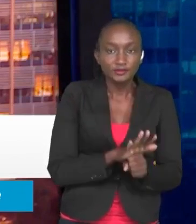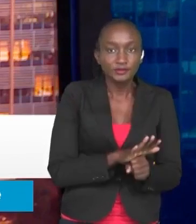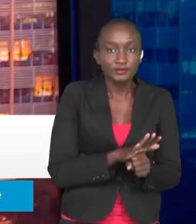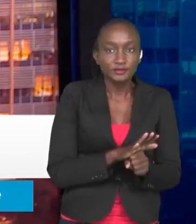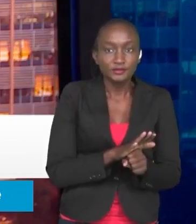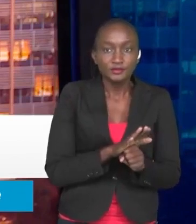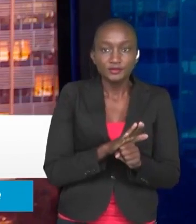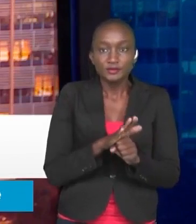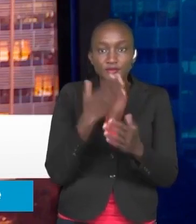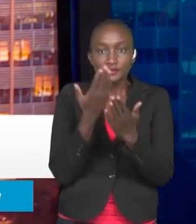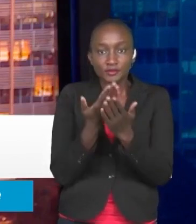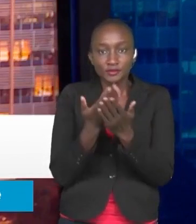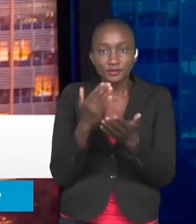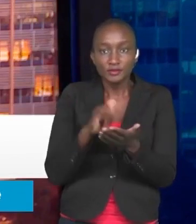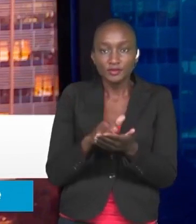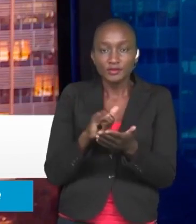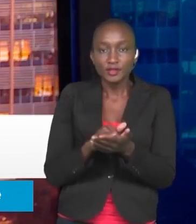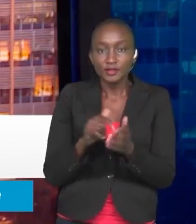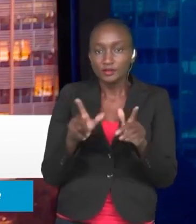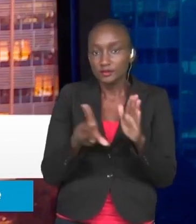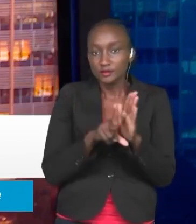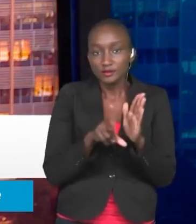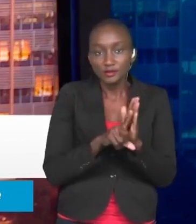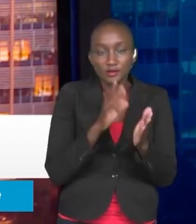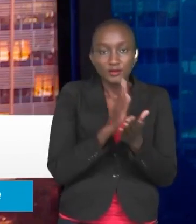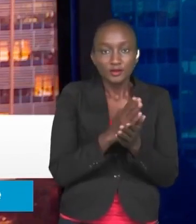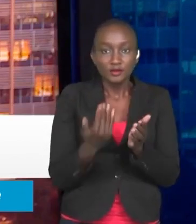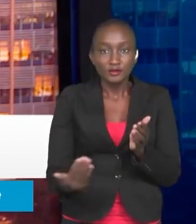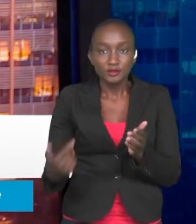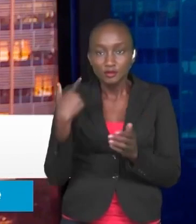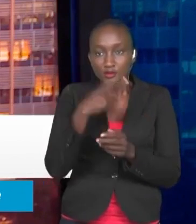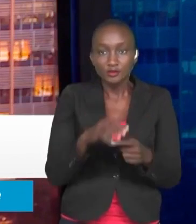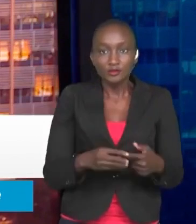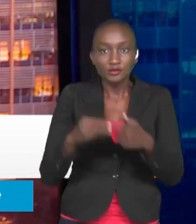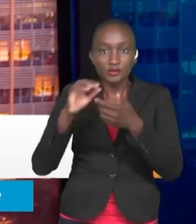is the application of that provision. Okay. So that essentially when children are found to